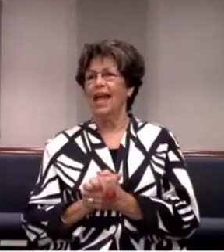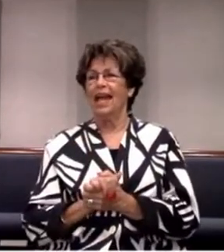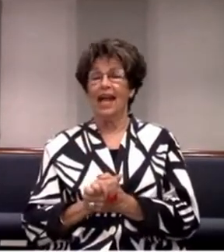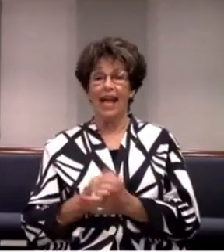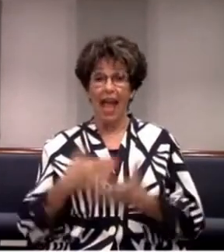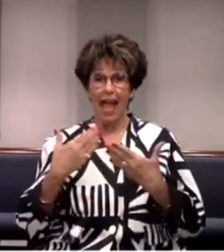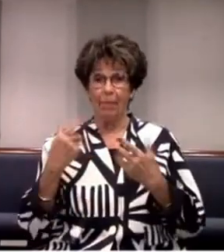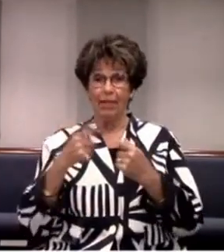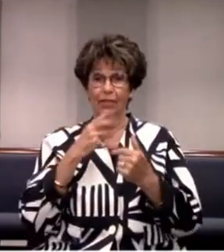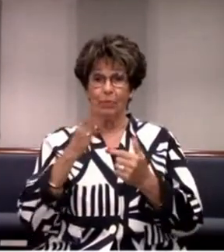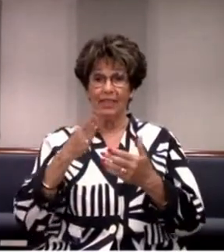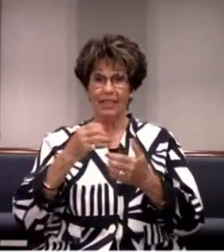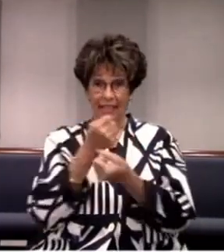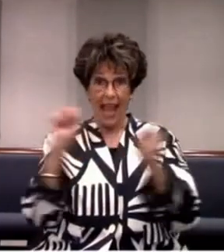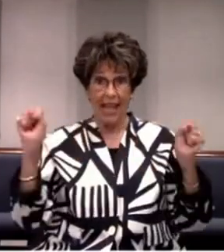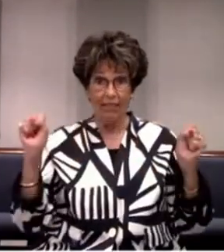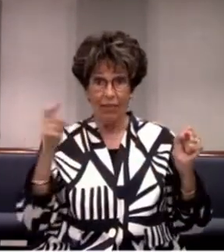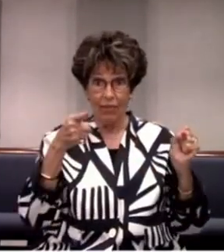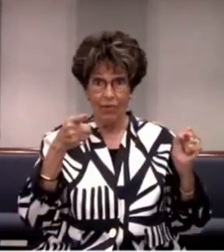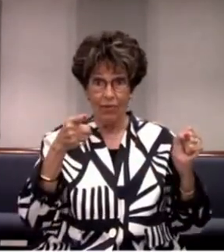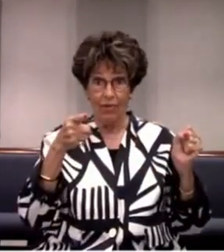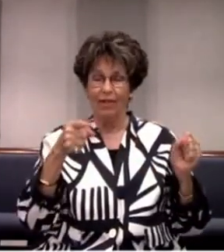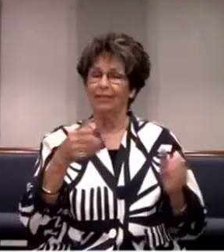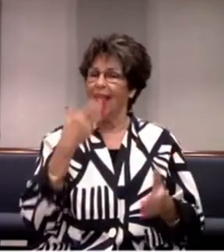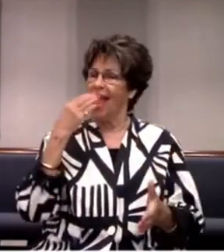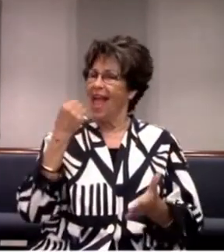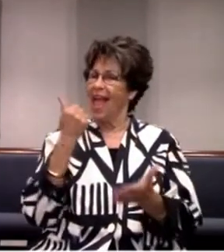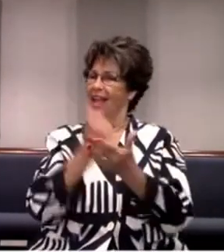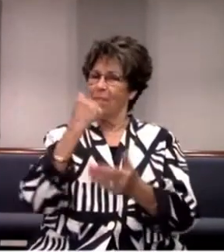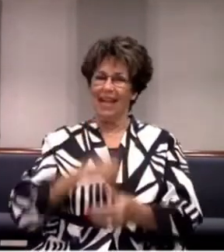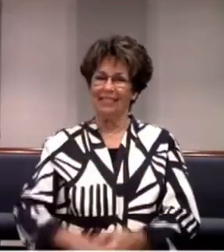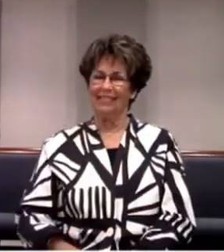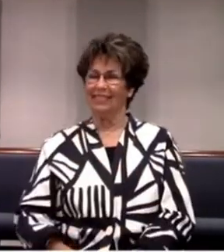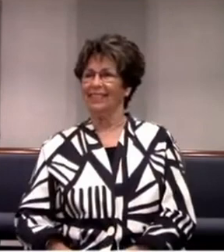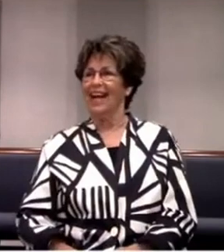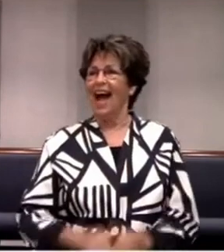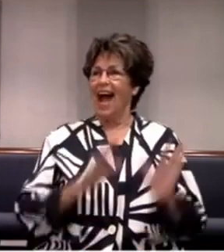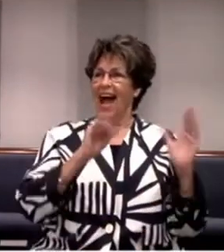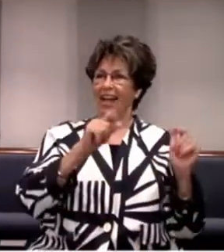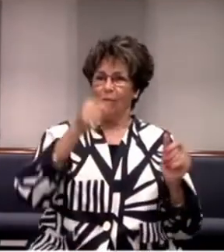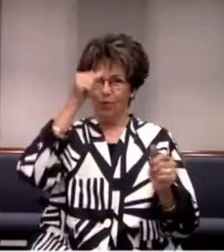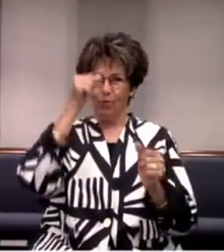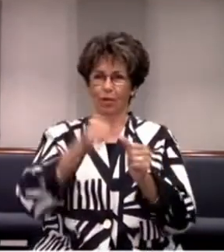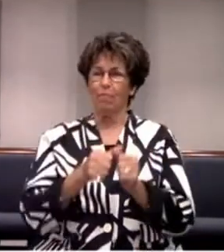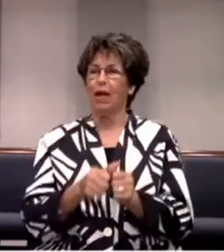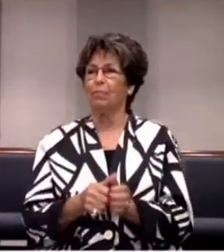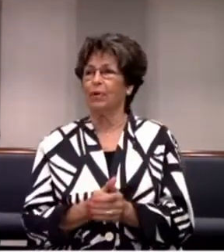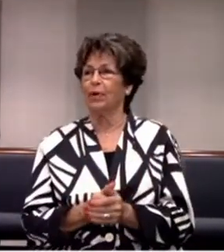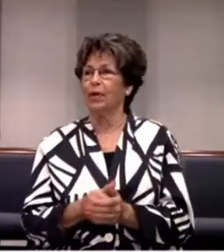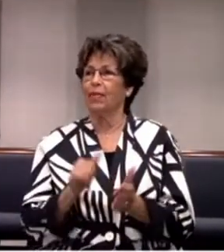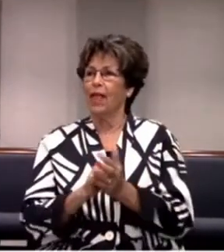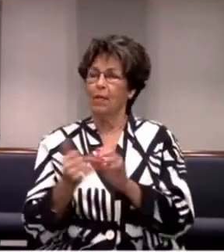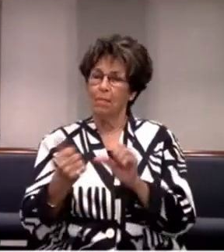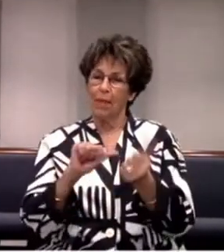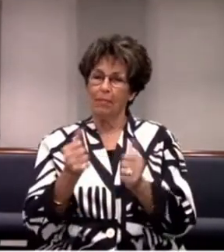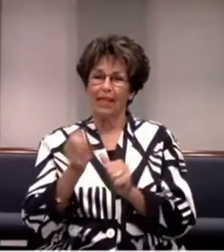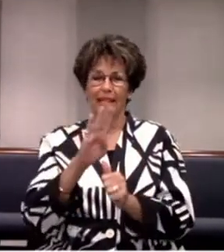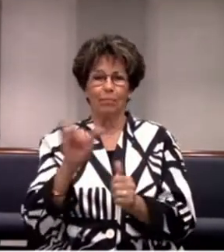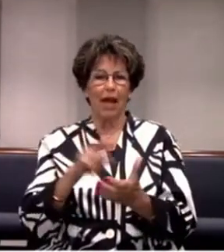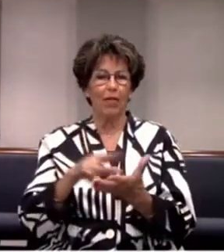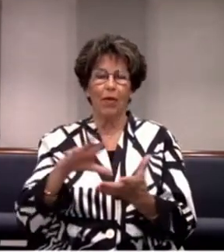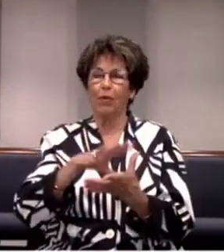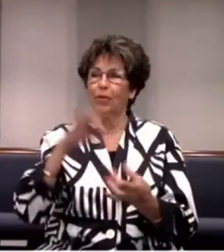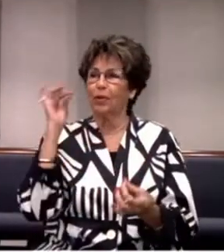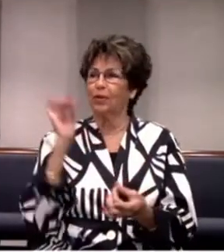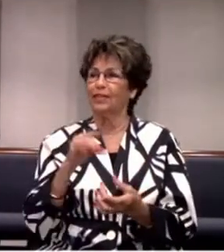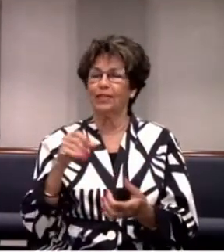glad to be saved, say amen. All right. I hope you remember that you've been baptized by the Holy Ghost, man. Let that